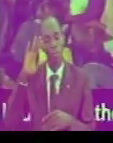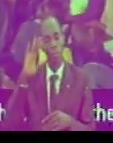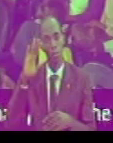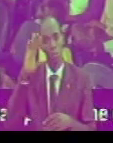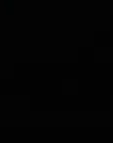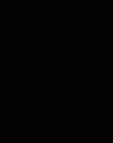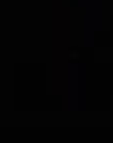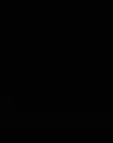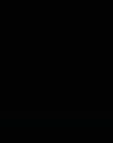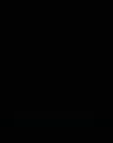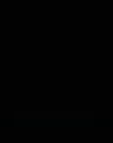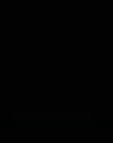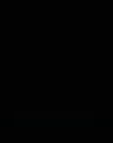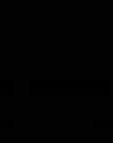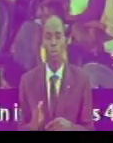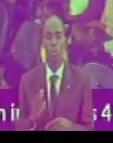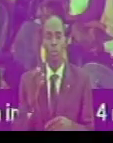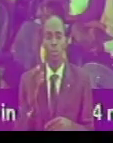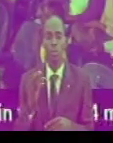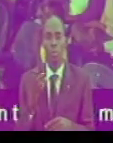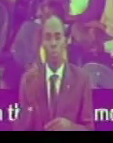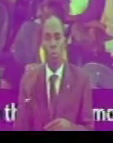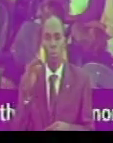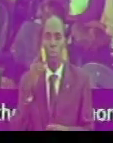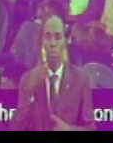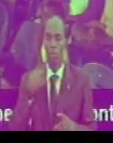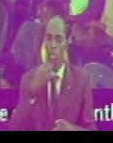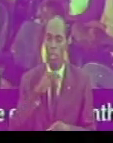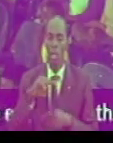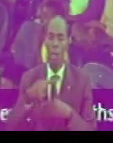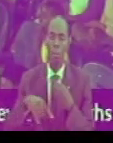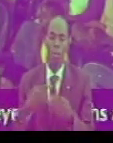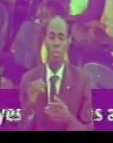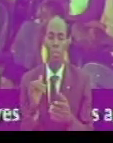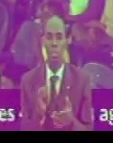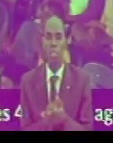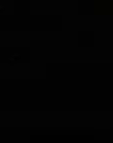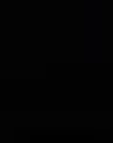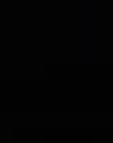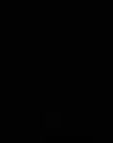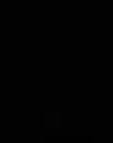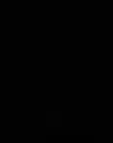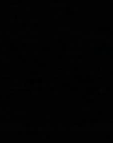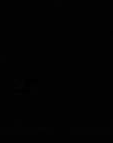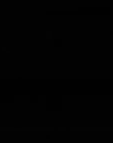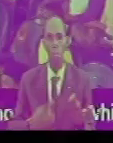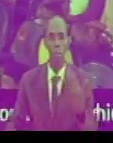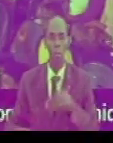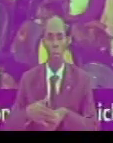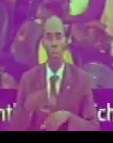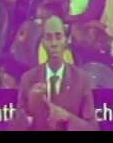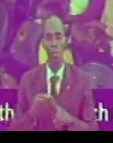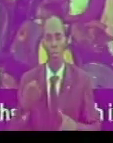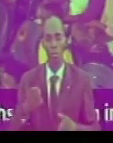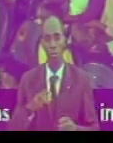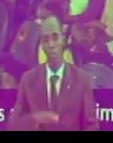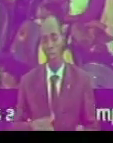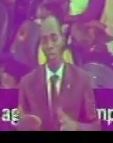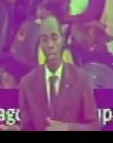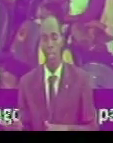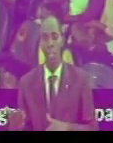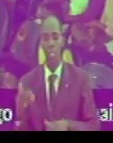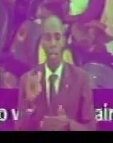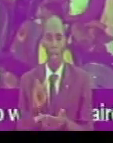and just like magic, at that instant she discovered that her pains disappeared in the gums and